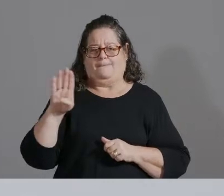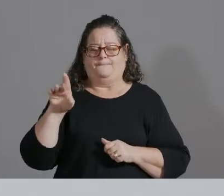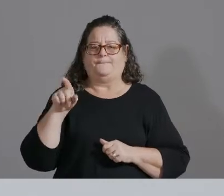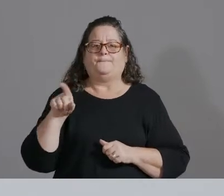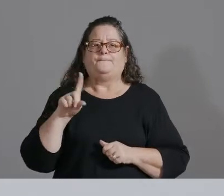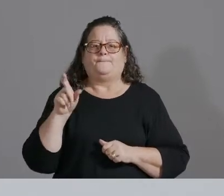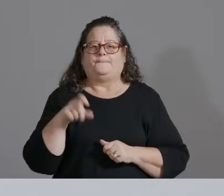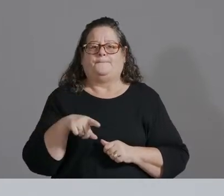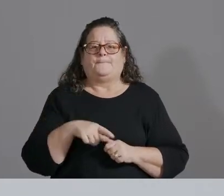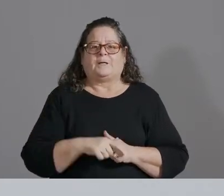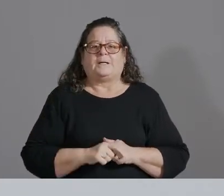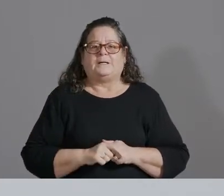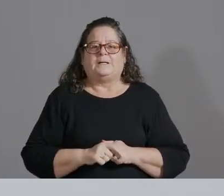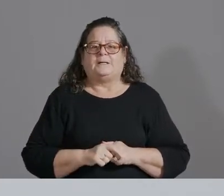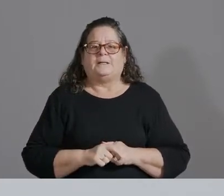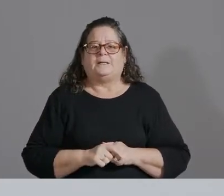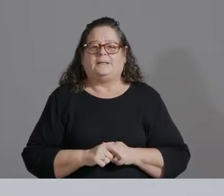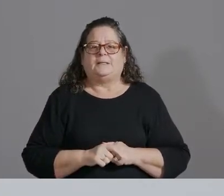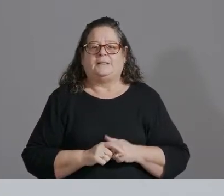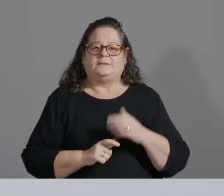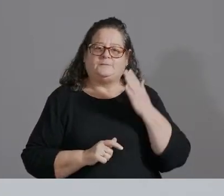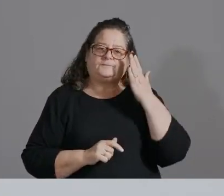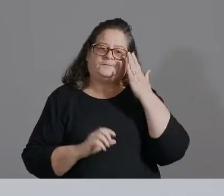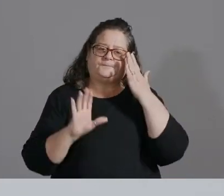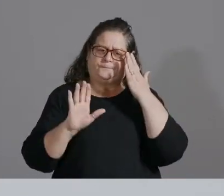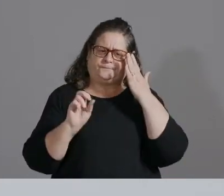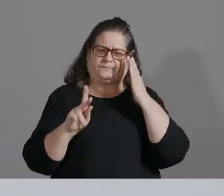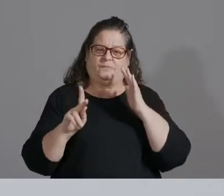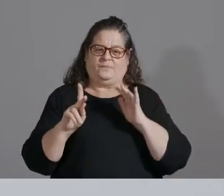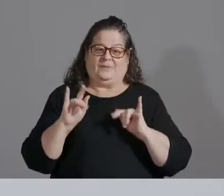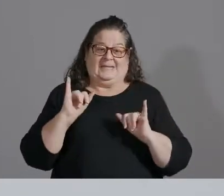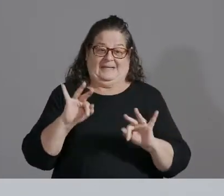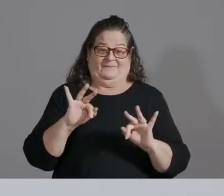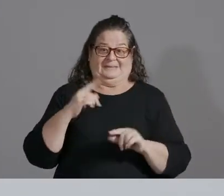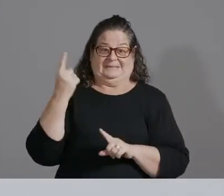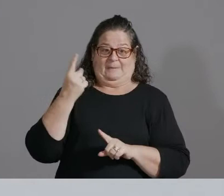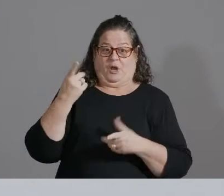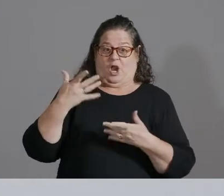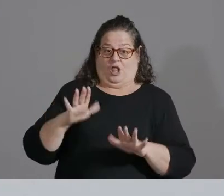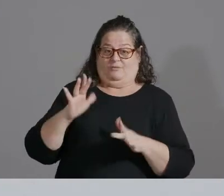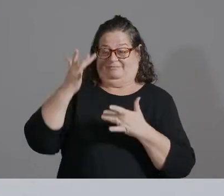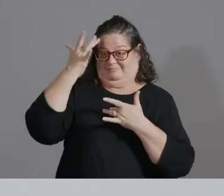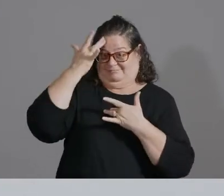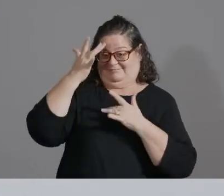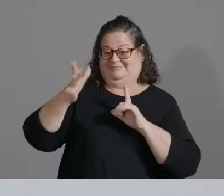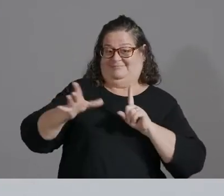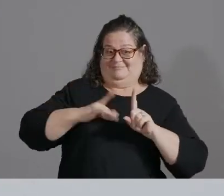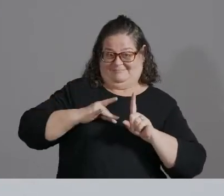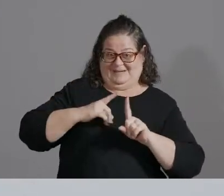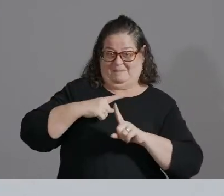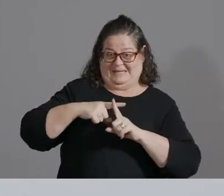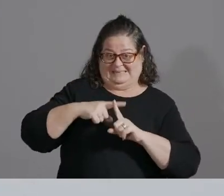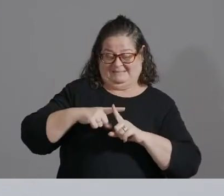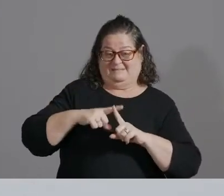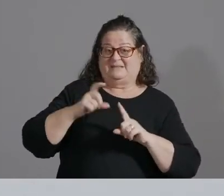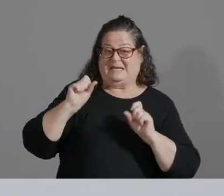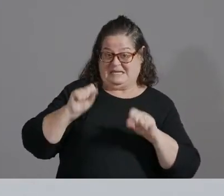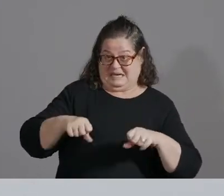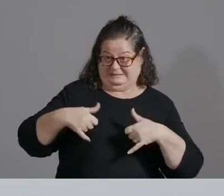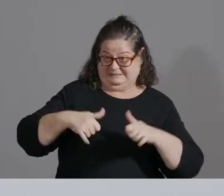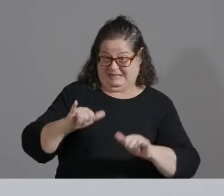First, just making sure if someone has been sick with COVID-19, do they still need to be vaccinated? And secondly, what would you say to someone who is